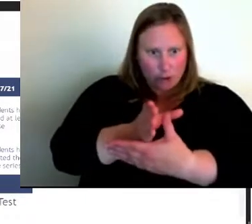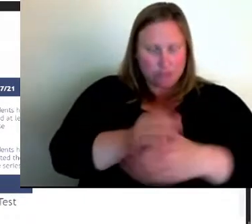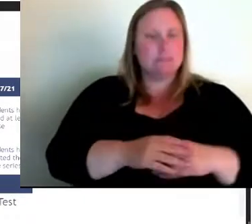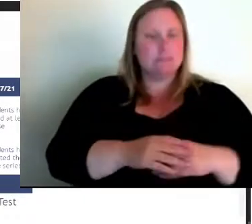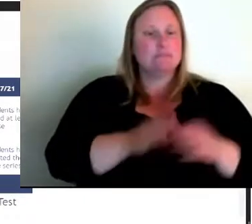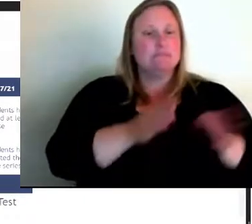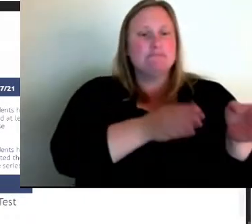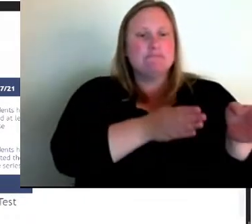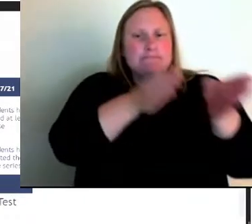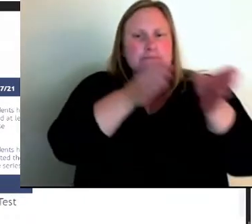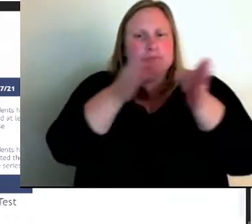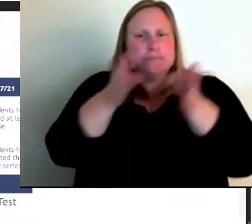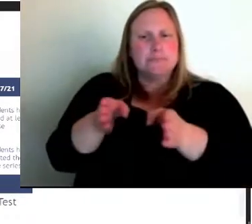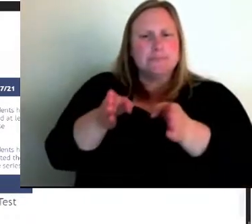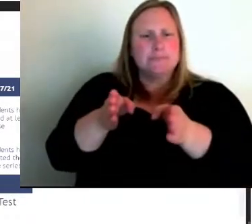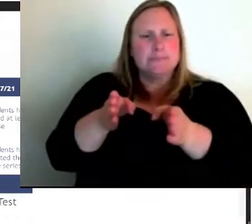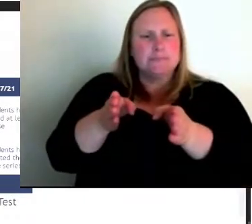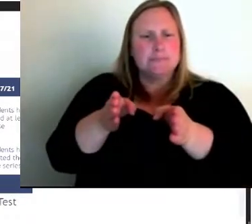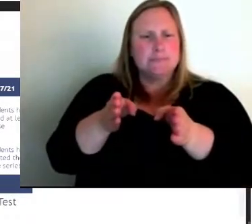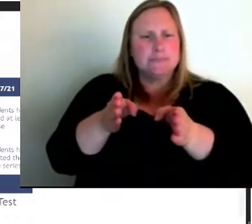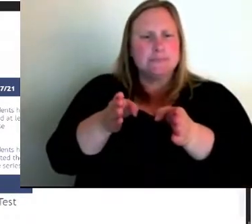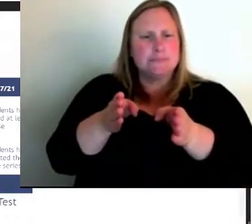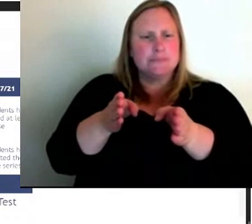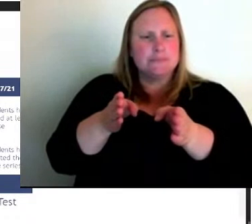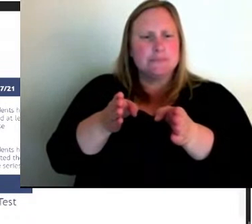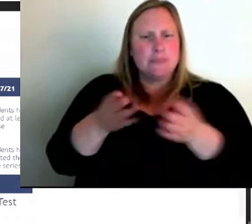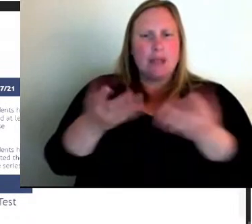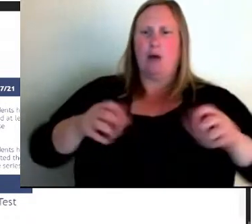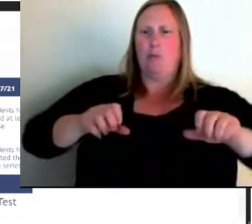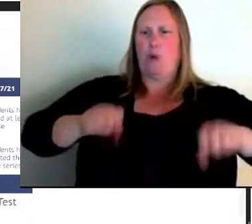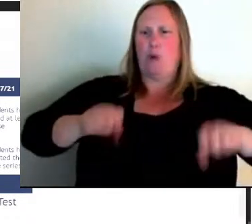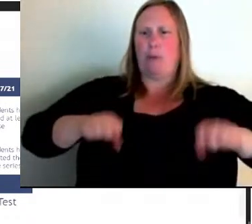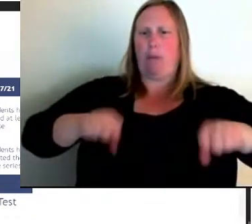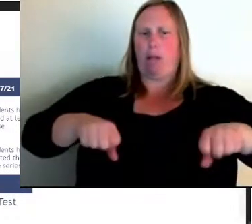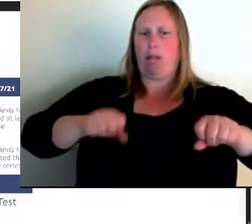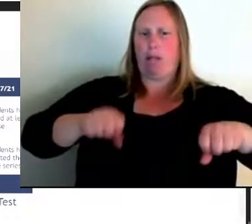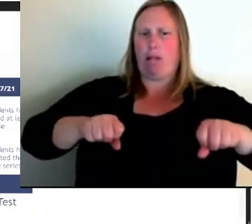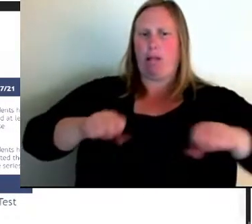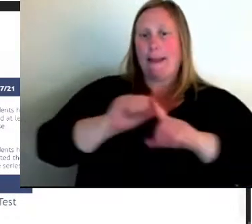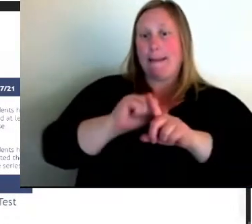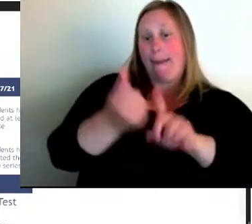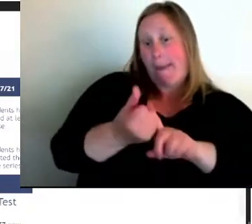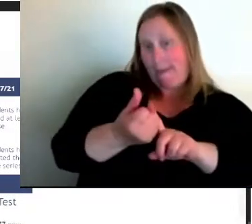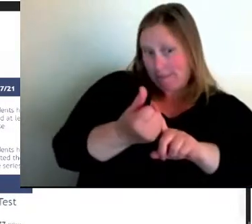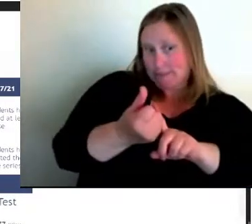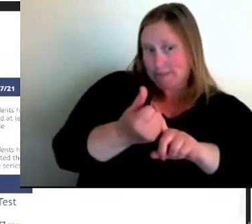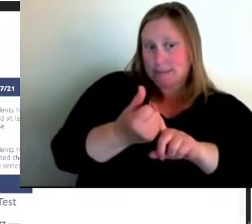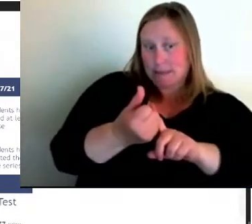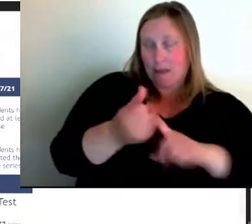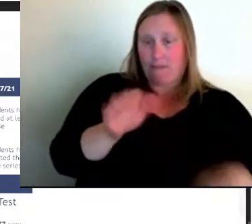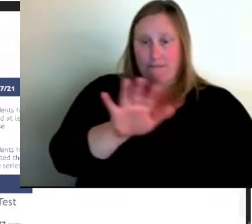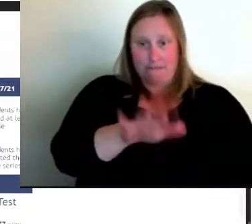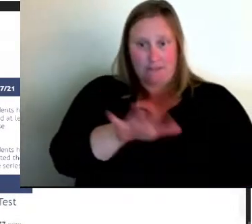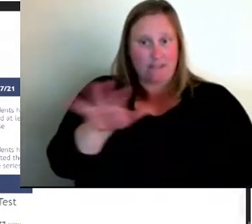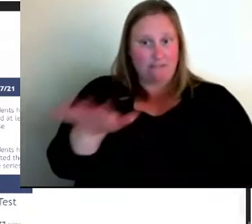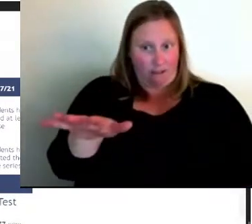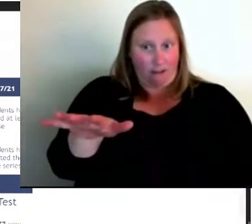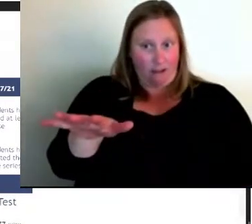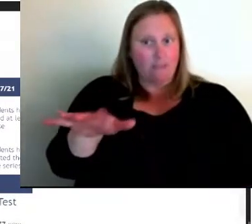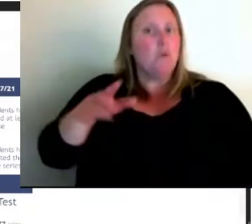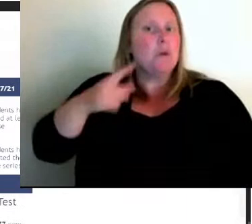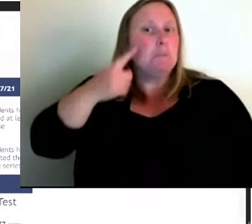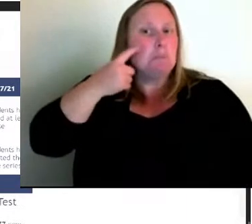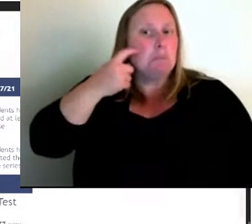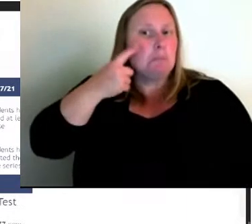added here on our at a glance, the new probable cases. And so 55 is our 7-day average of new probable cases. And as